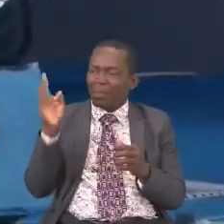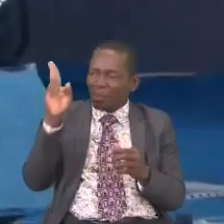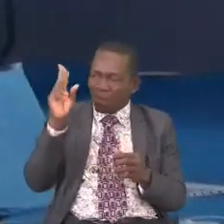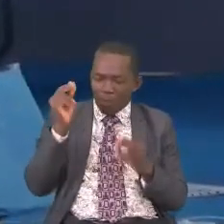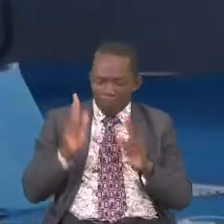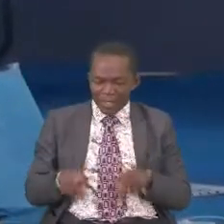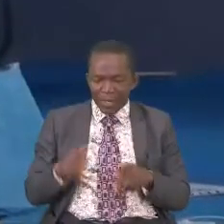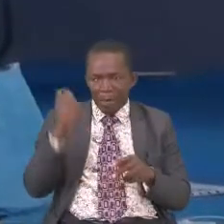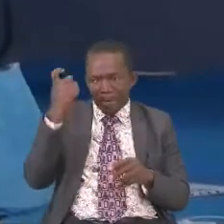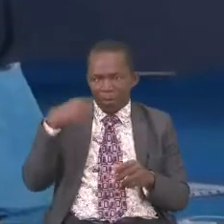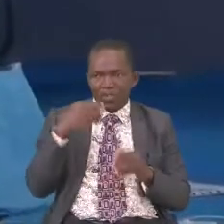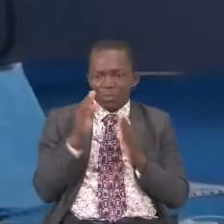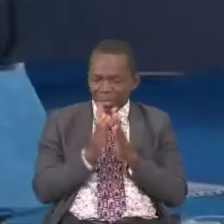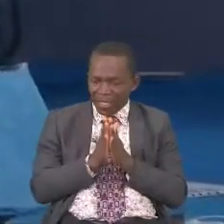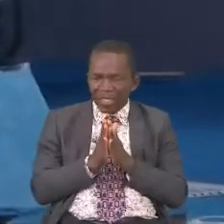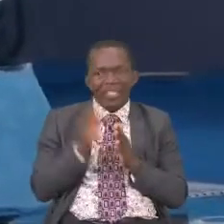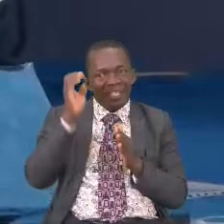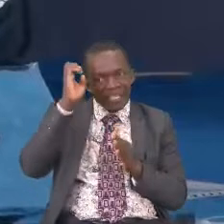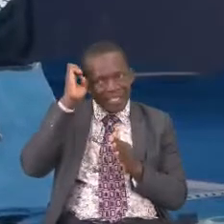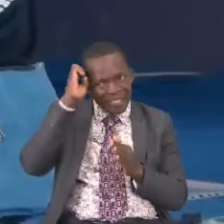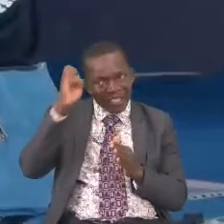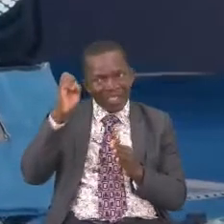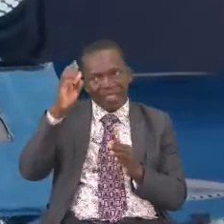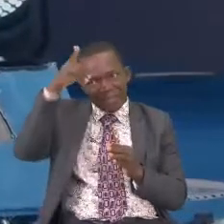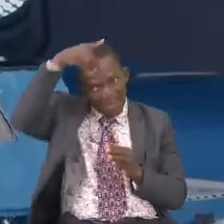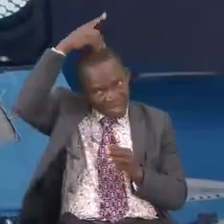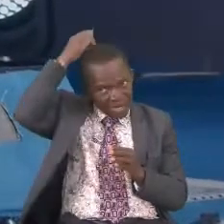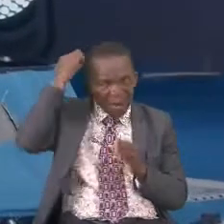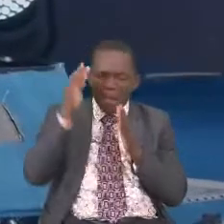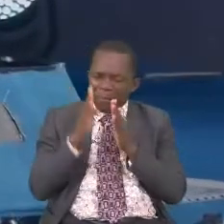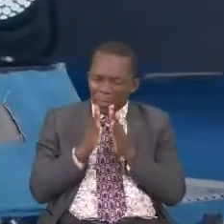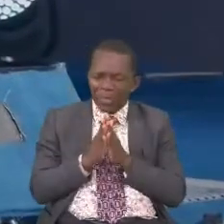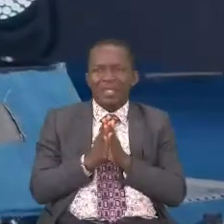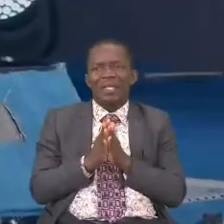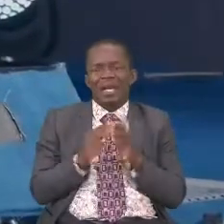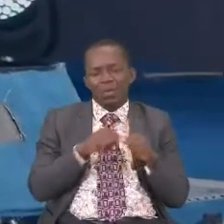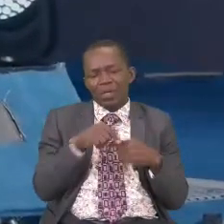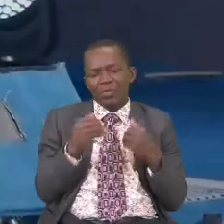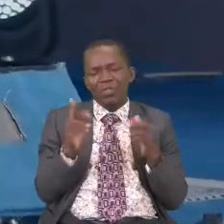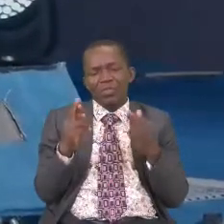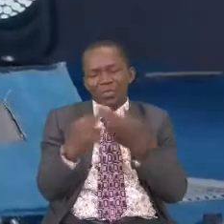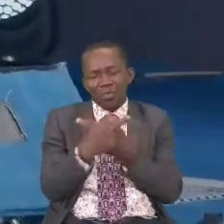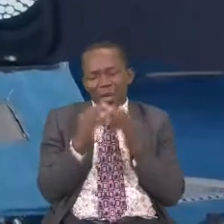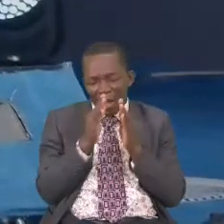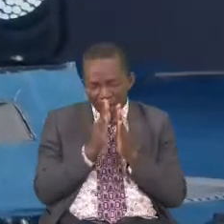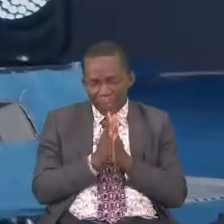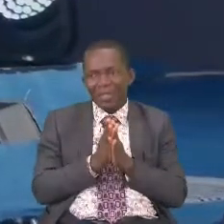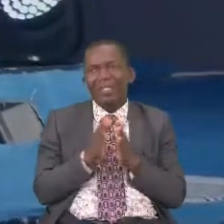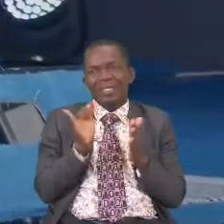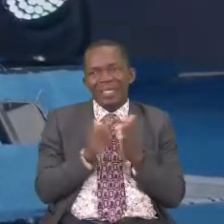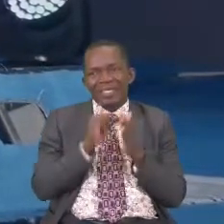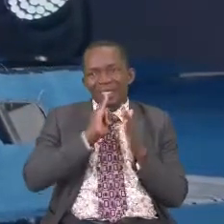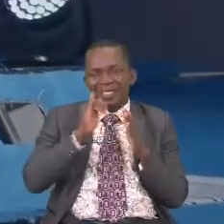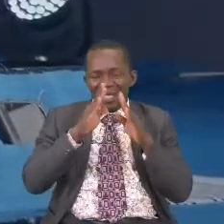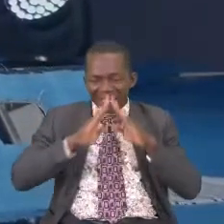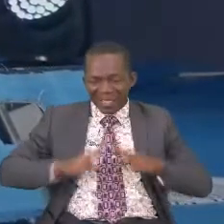He didn't argue with the people. He didn't argue with the edict. He went to his room and he prayed. And now they said they got him.